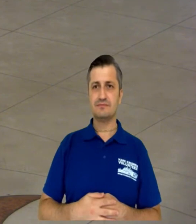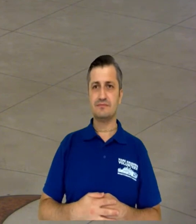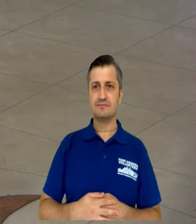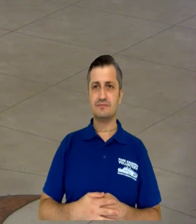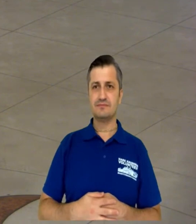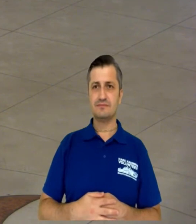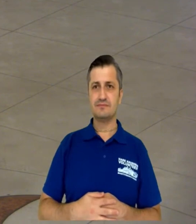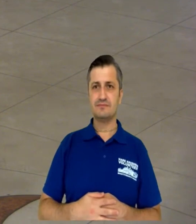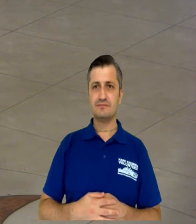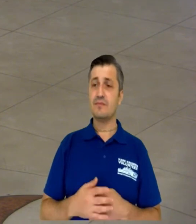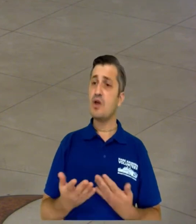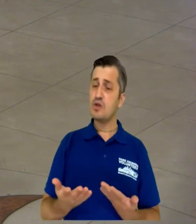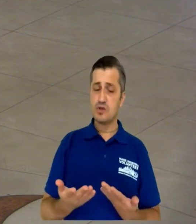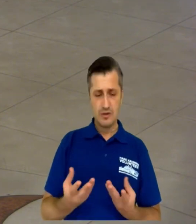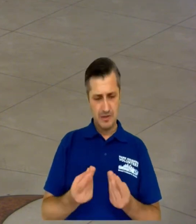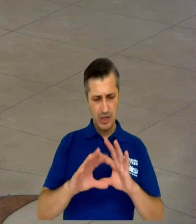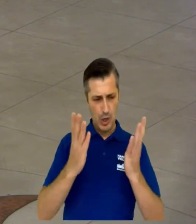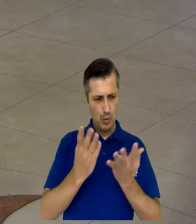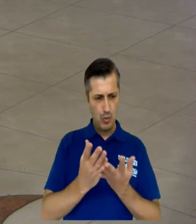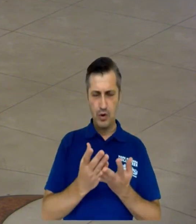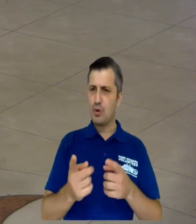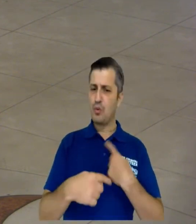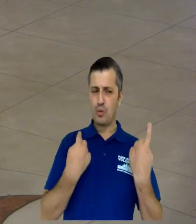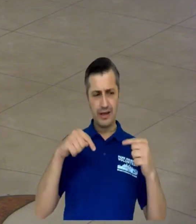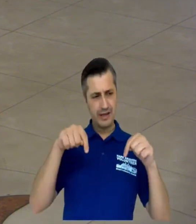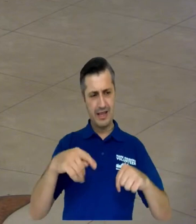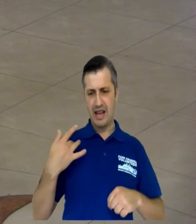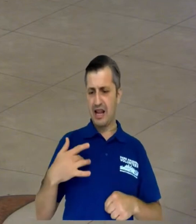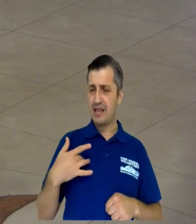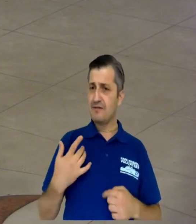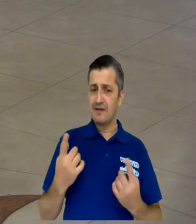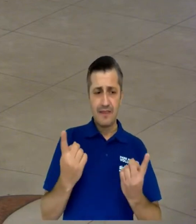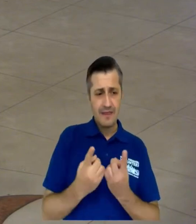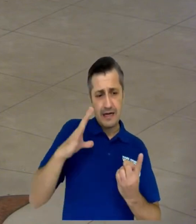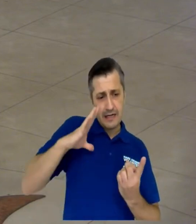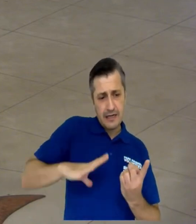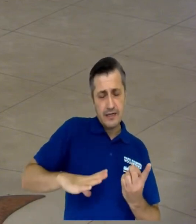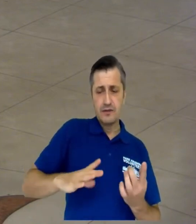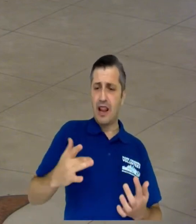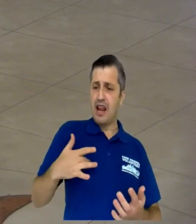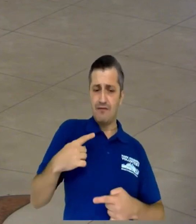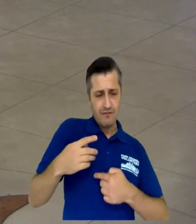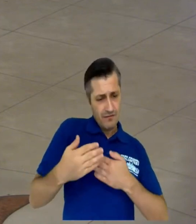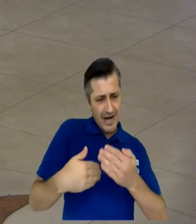to survive in this world. We can't survive without the sun. We can't because, we can't survive without